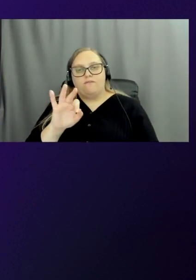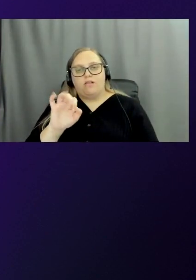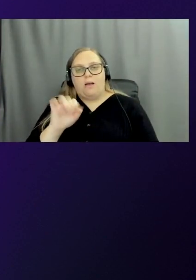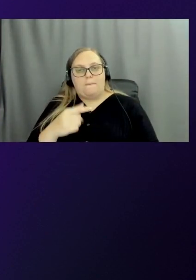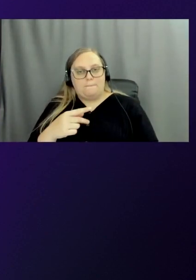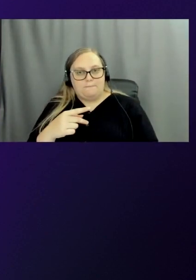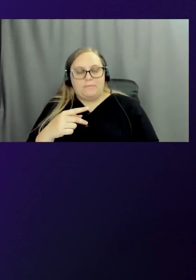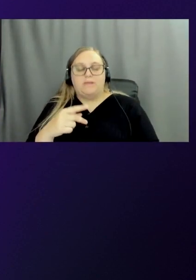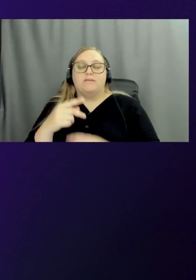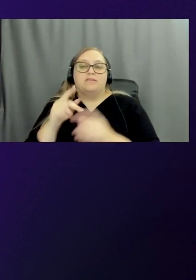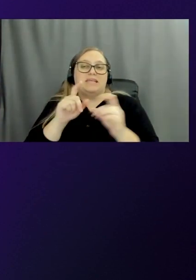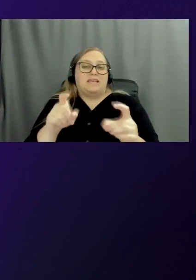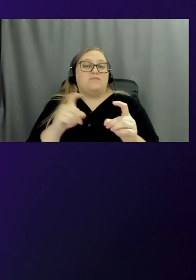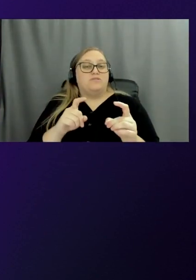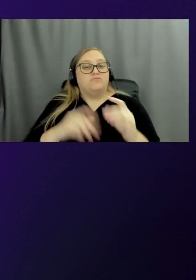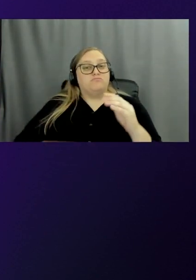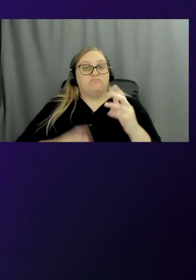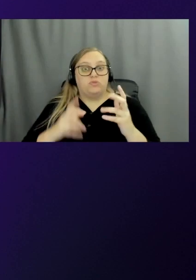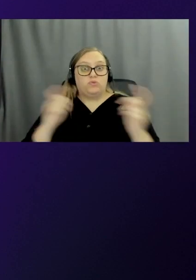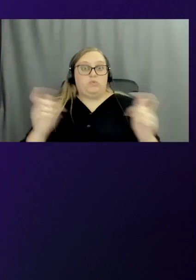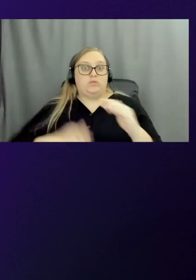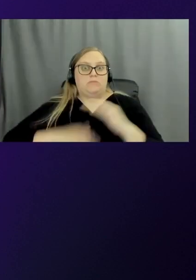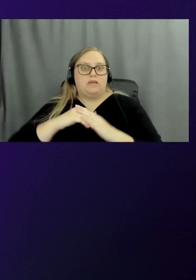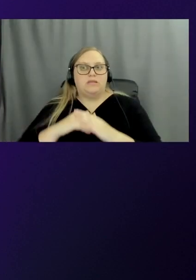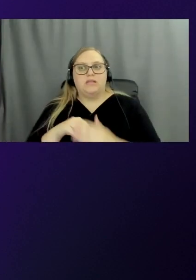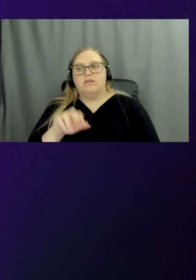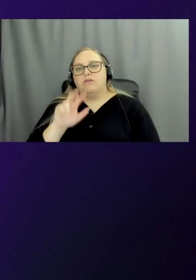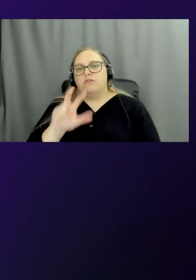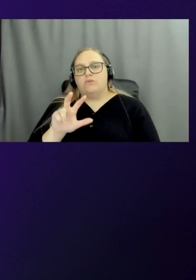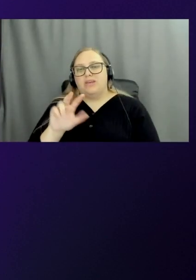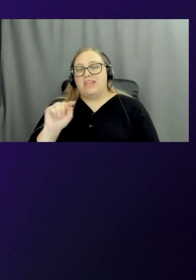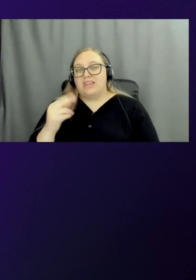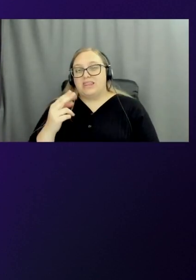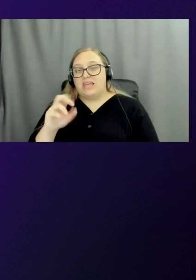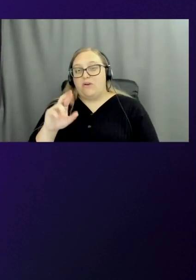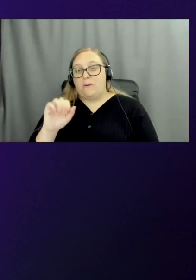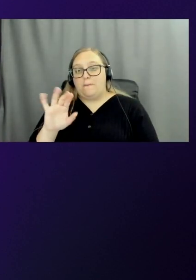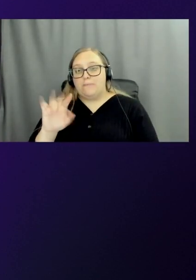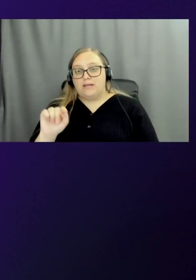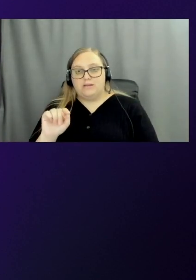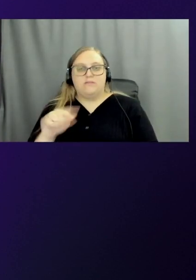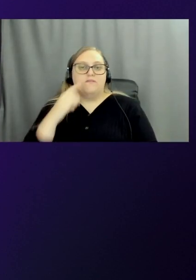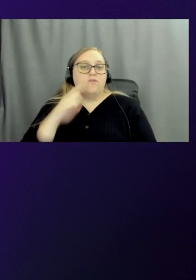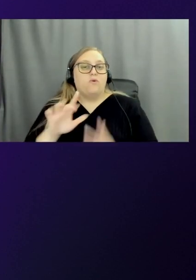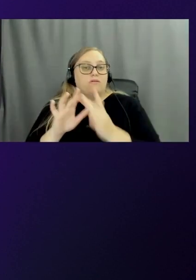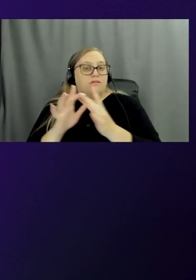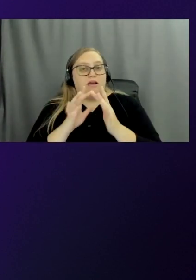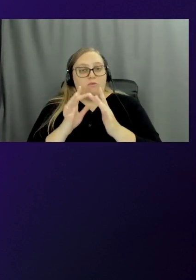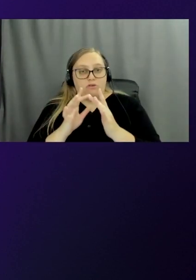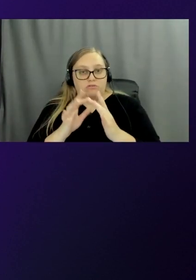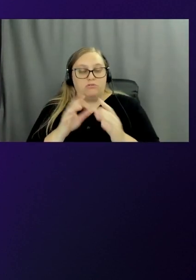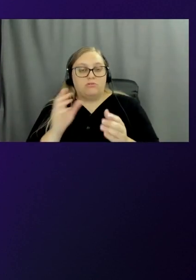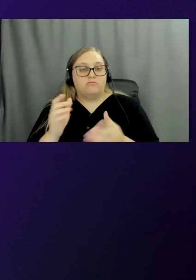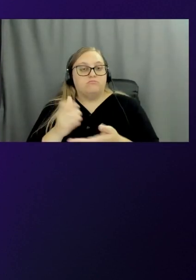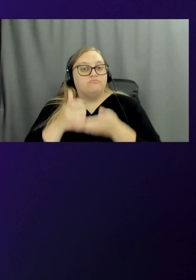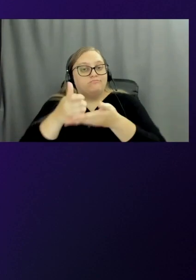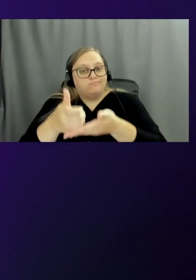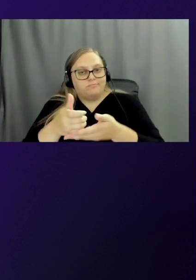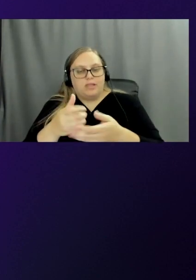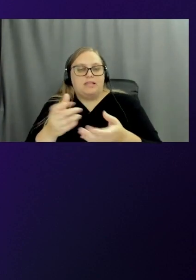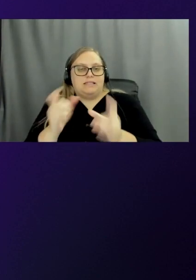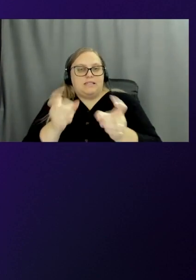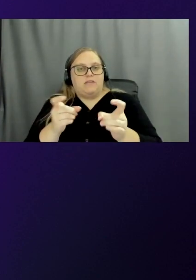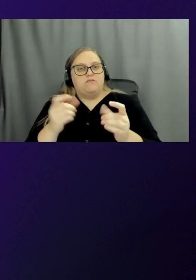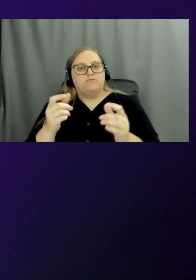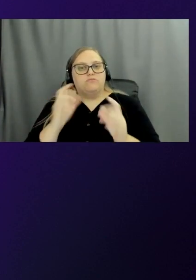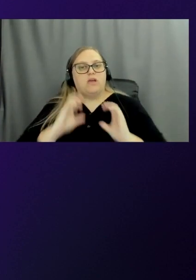3 petabit of non-blocking EFA network bandwidth. So this enables our customers to train these super large